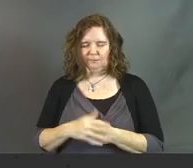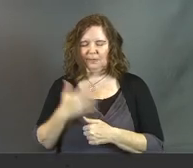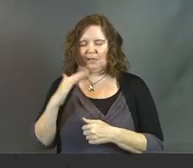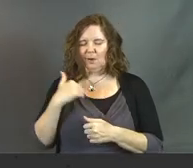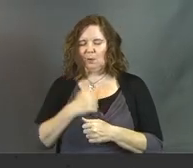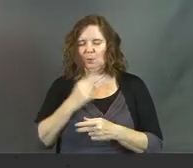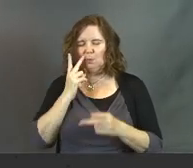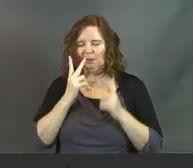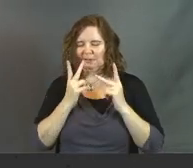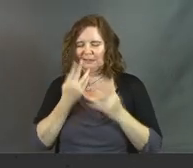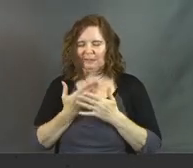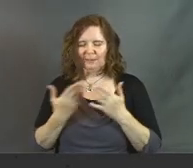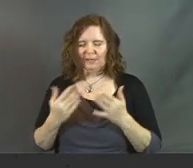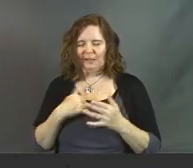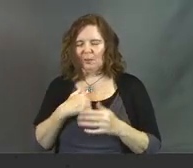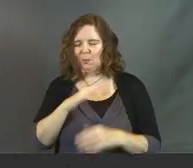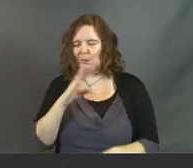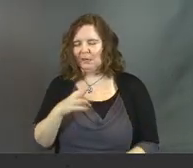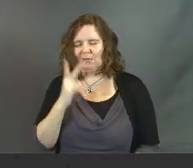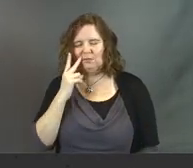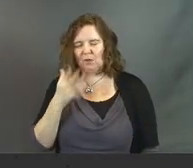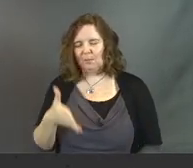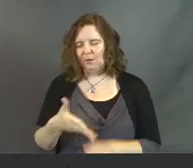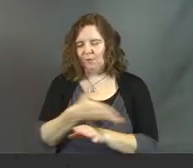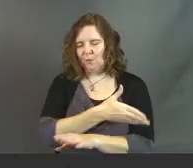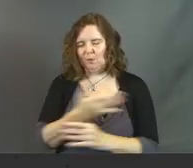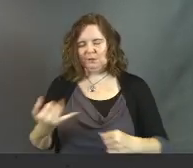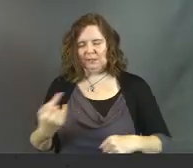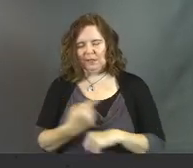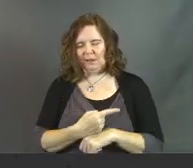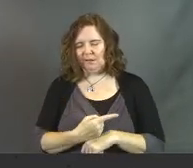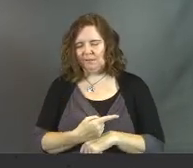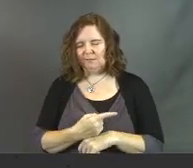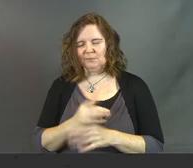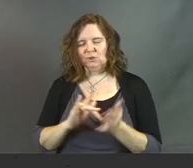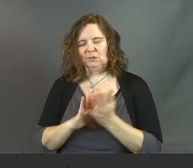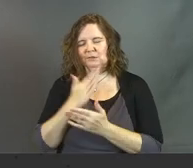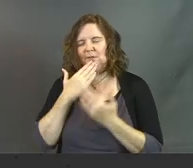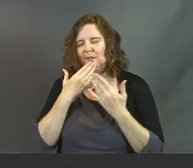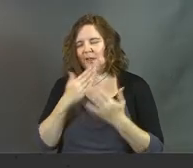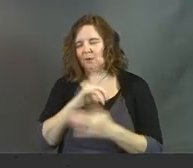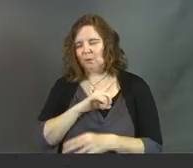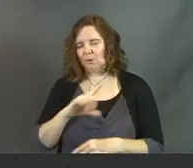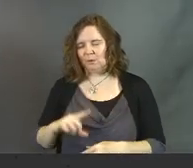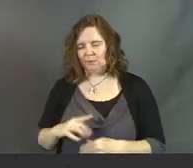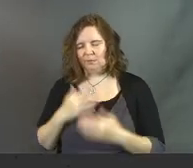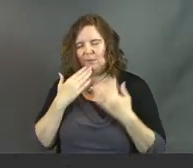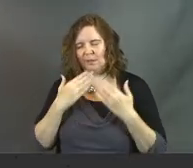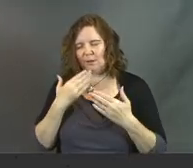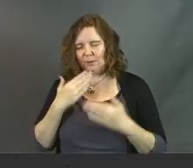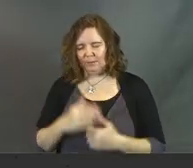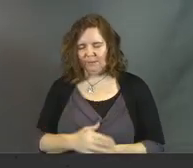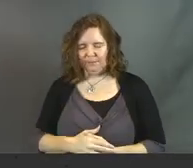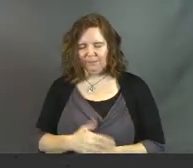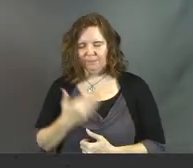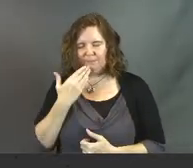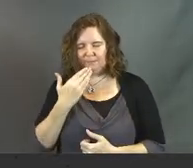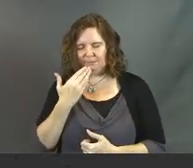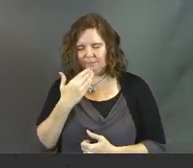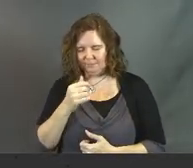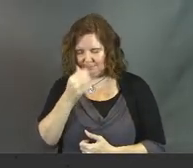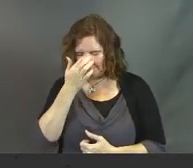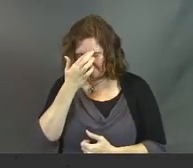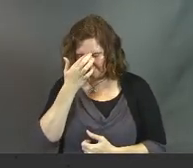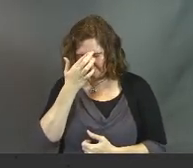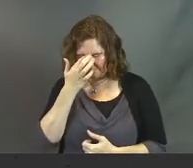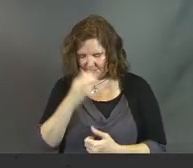And God, we see some things that we never saw before today. Jesus, thank you. Thank you, Lord. Thank you, Lord.